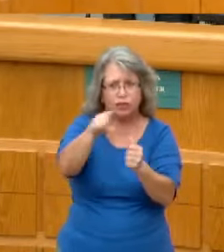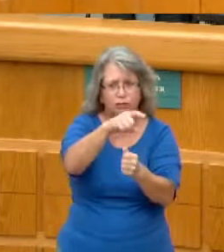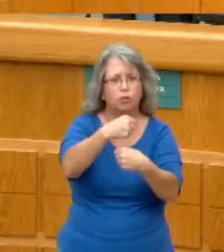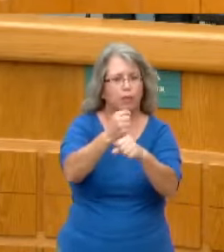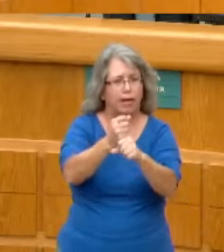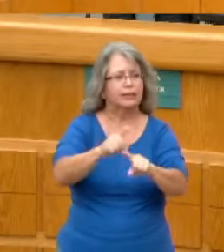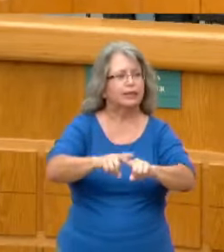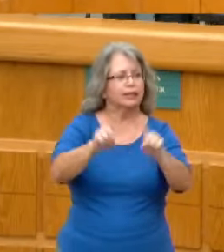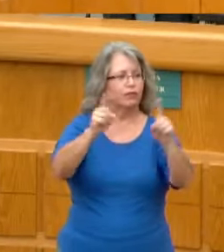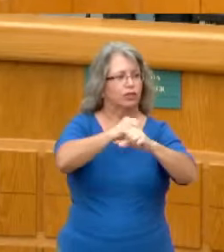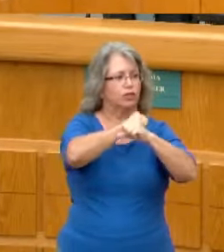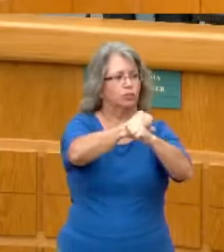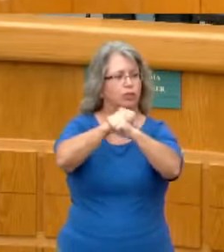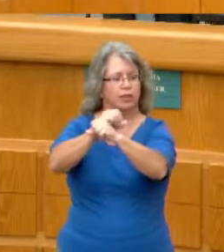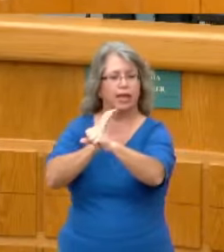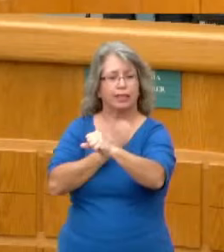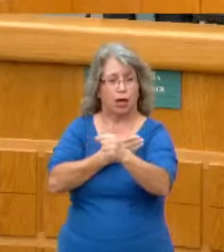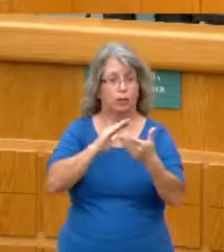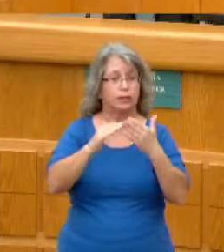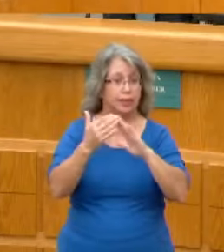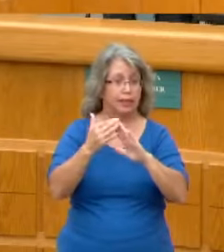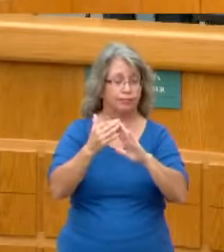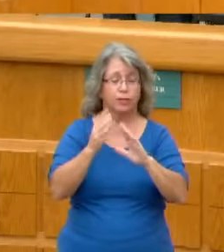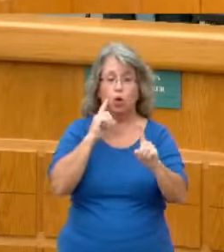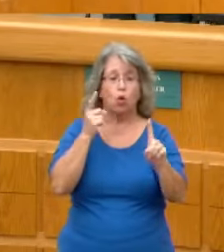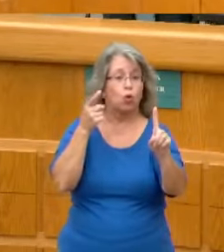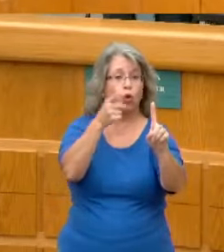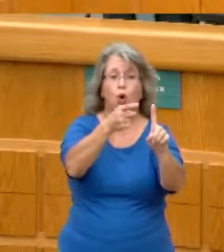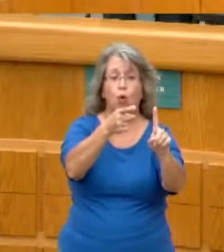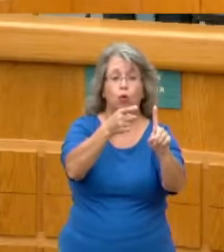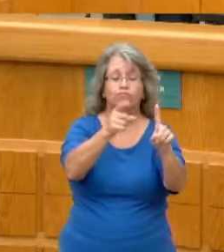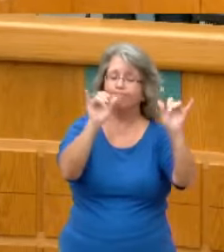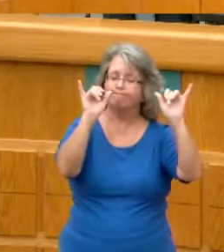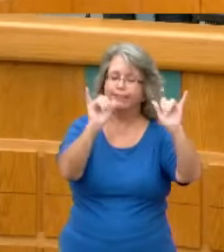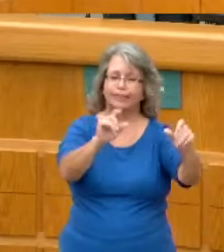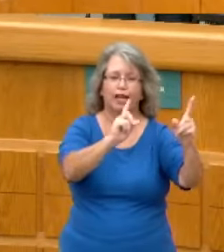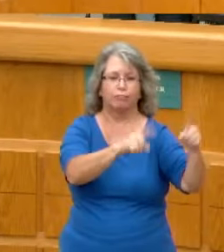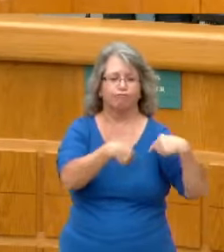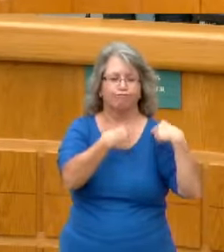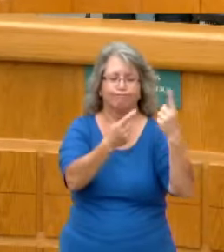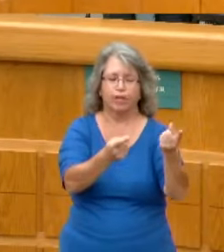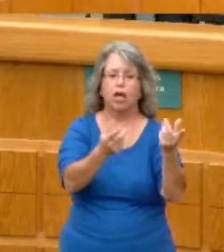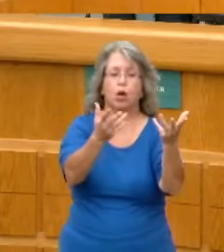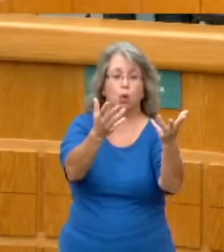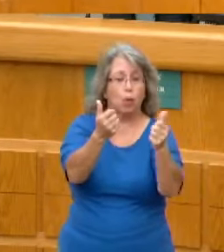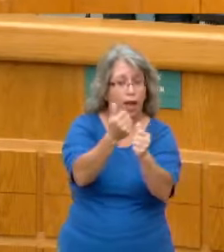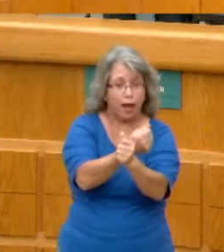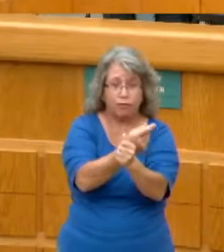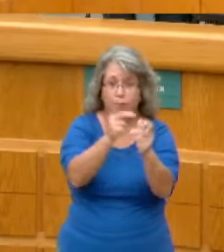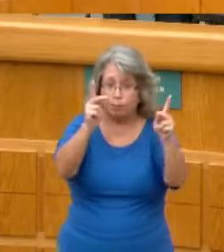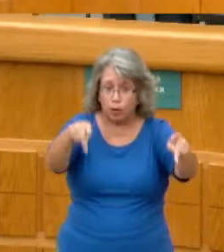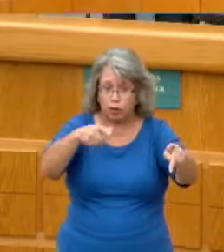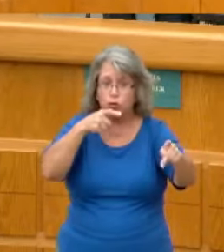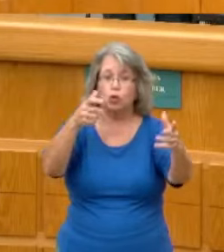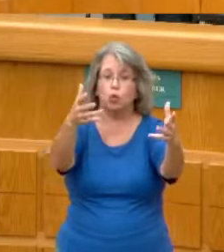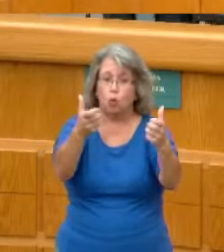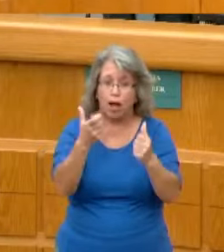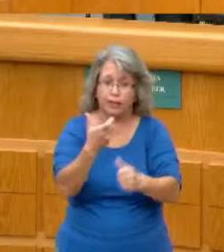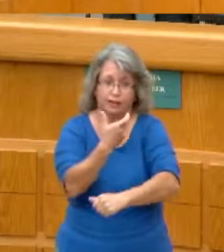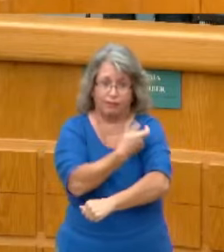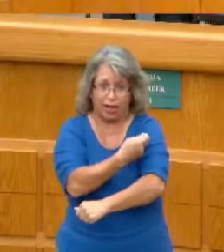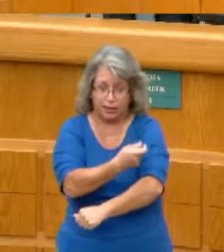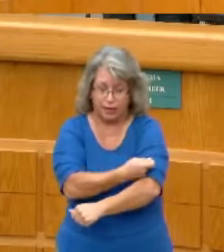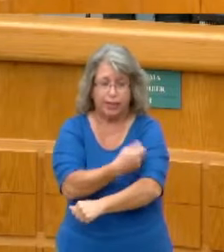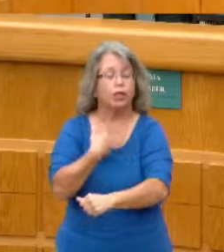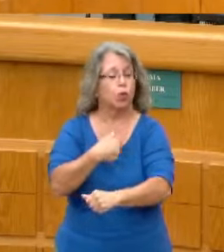city. Our goal remains the same. We want to get everyone who wants to be vaccinated fully